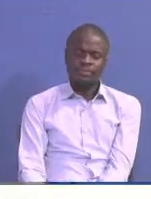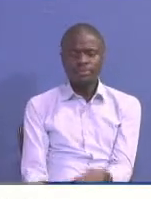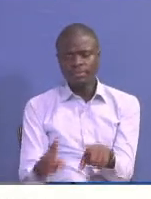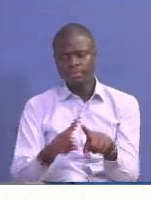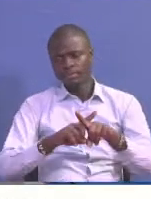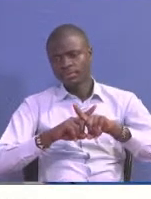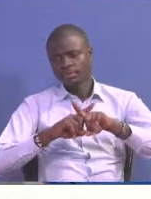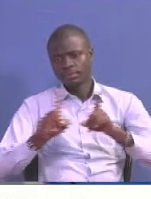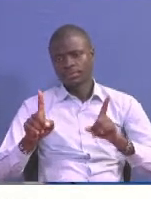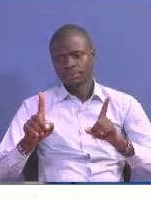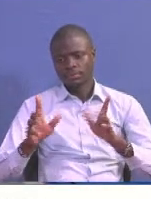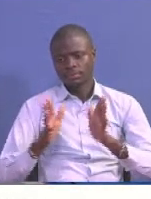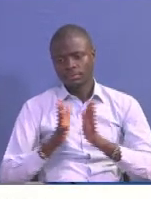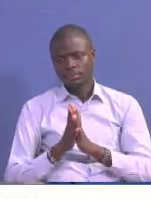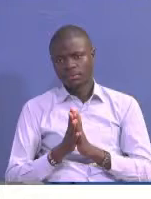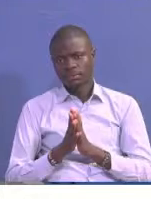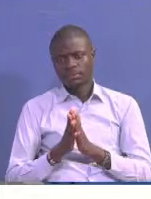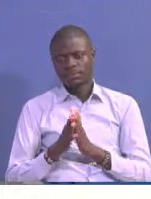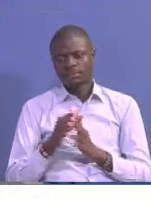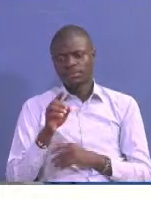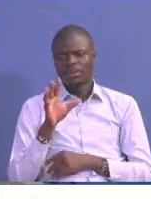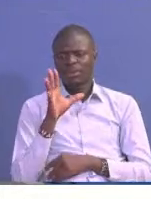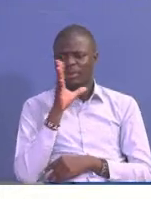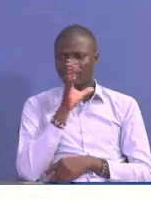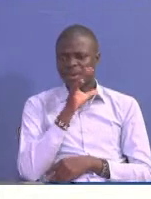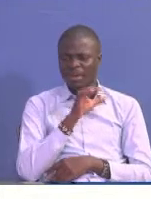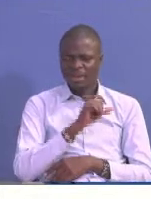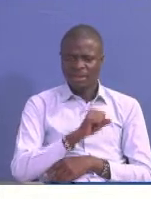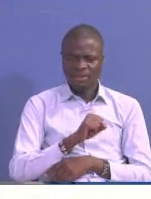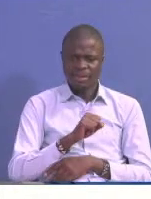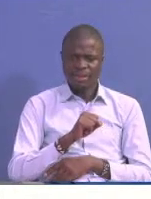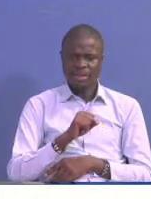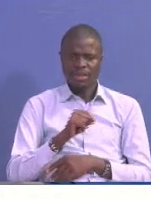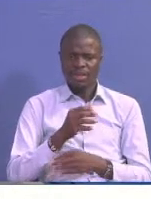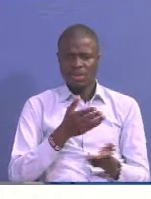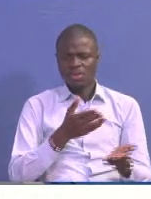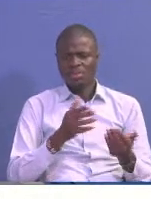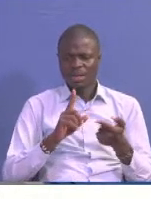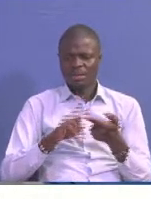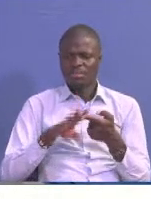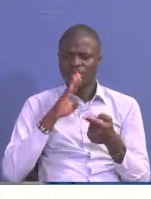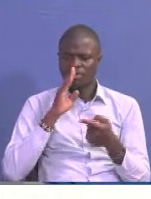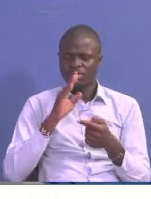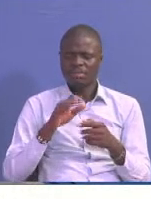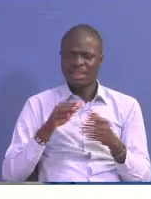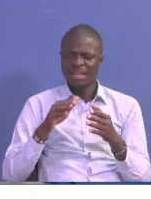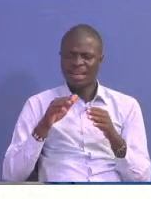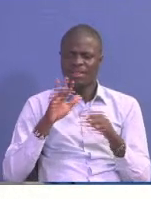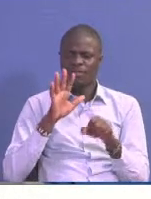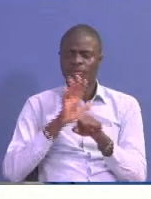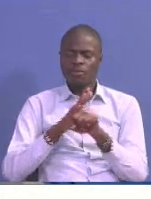But you never accept to be a permanent follower.